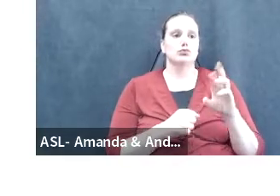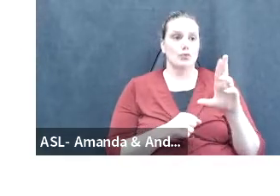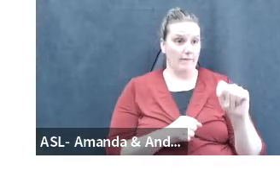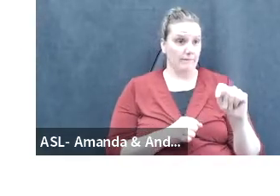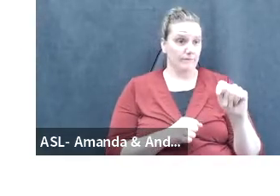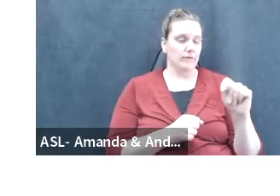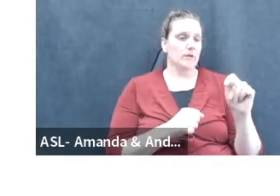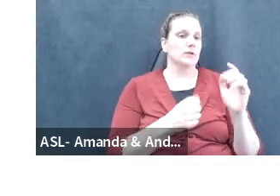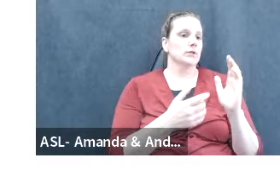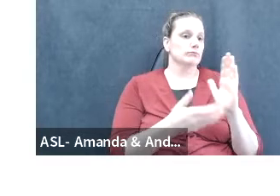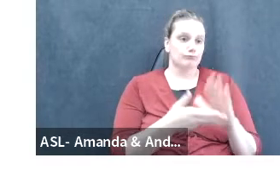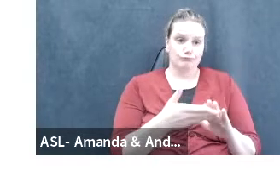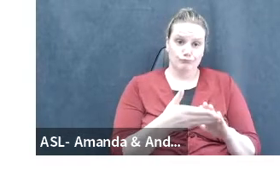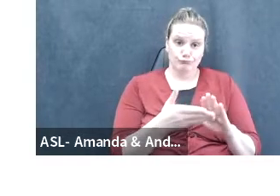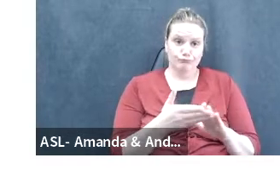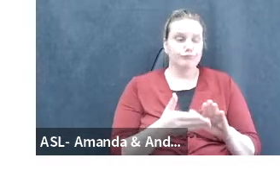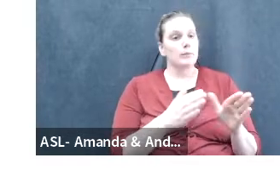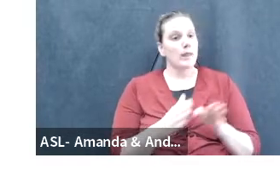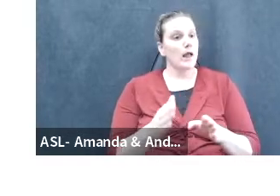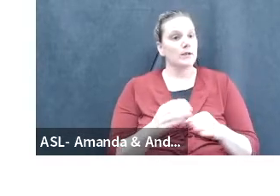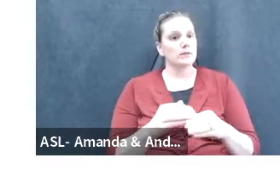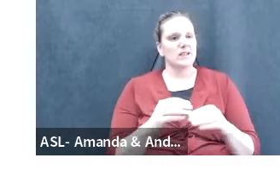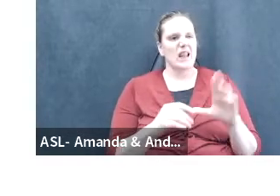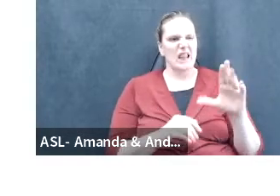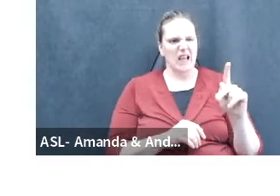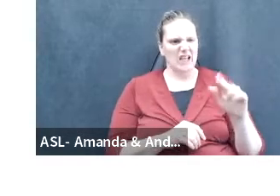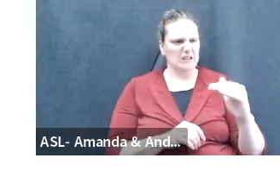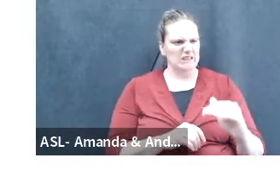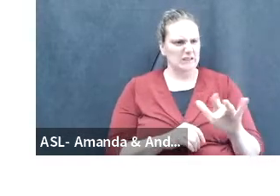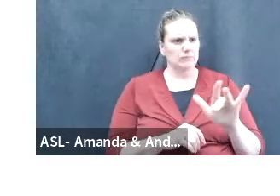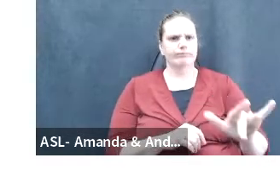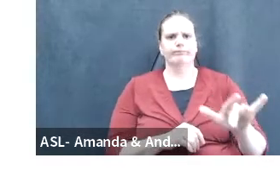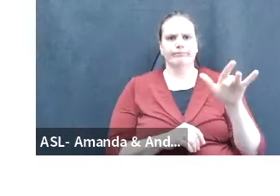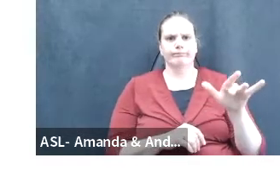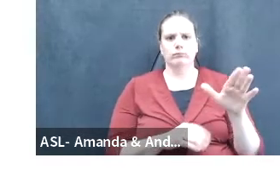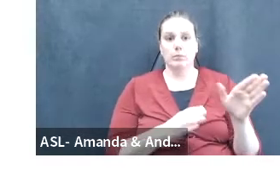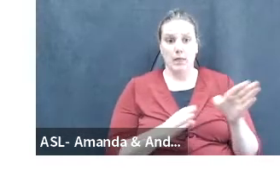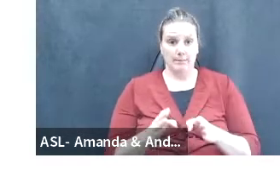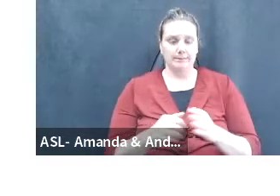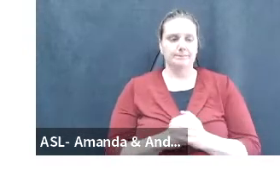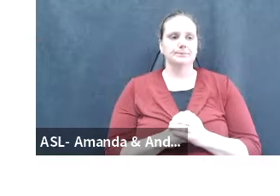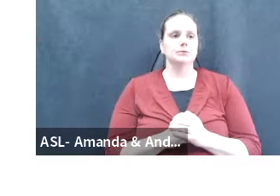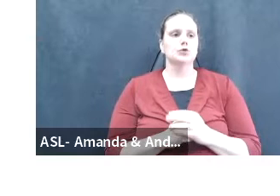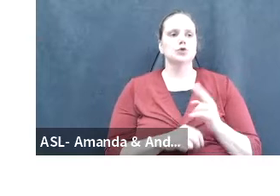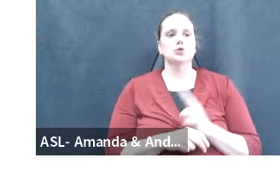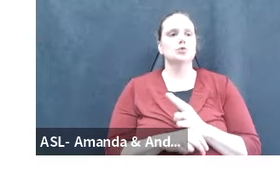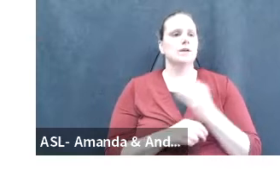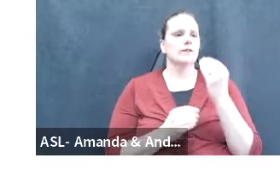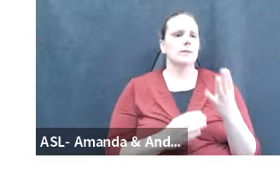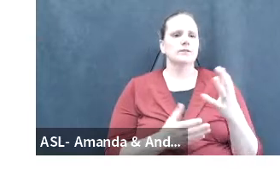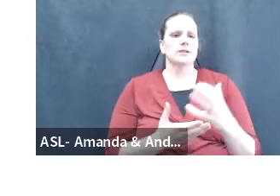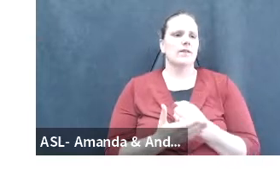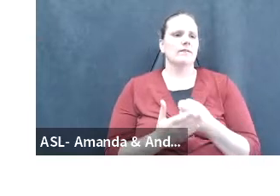plan, and there is a link on this slide at the bottom that will take you to that plan. Using information gathered from